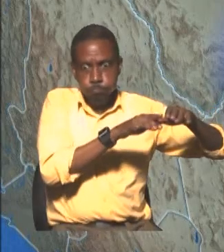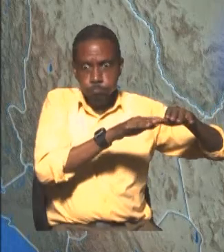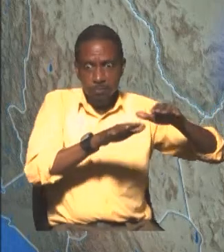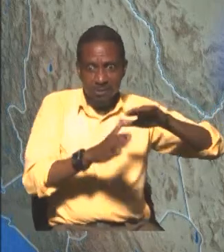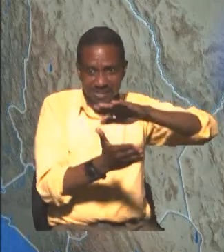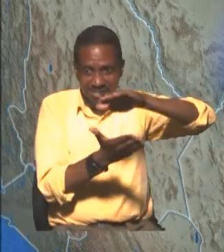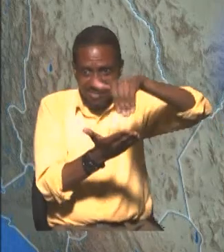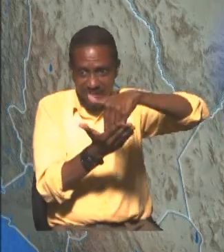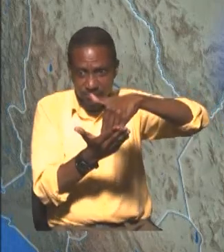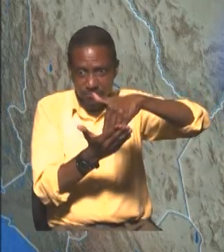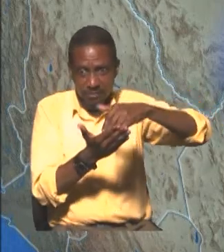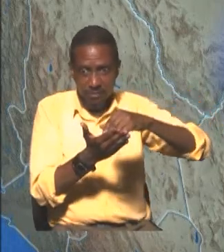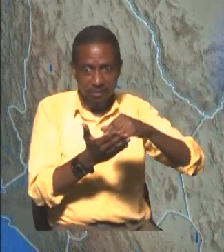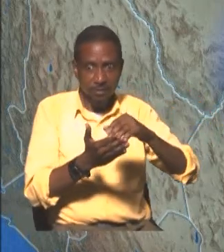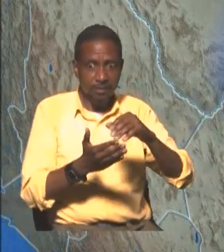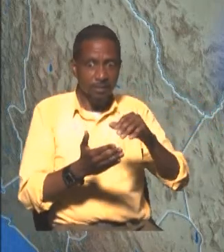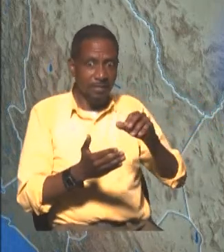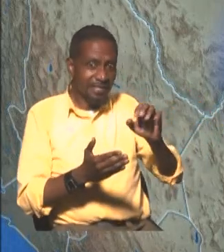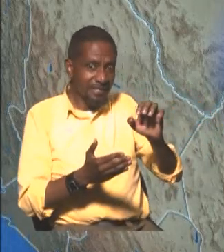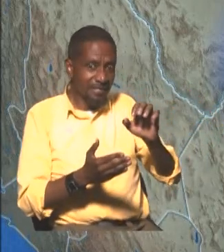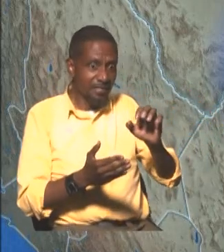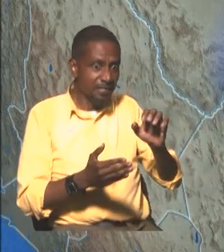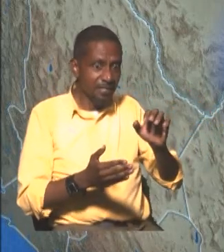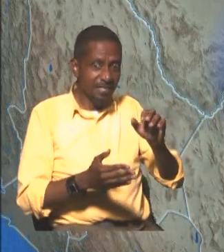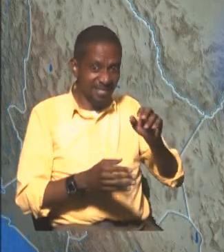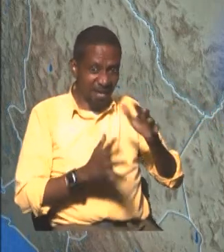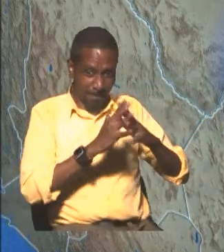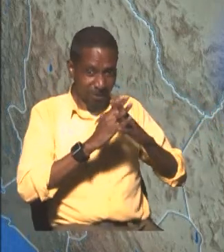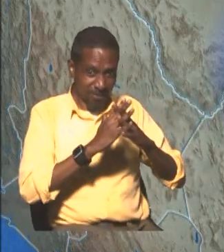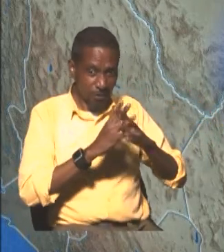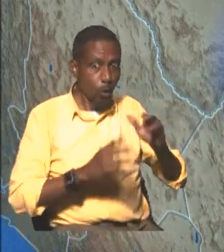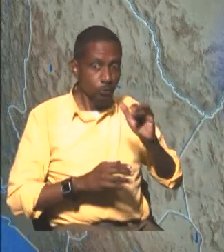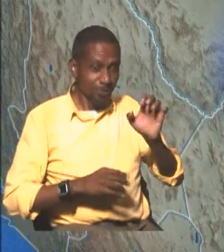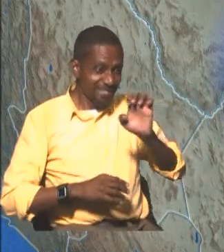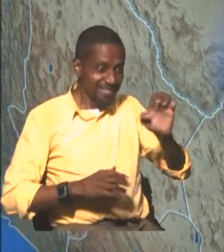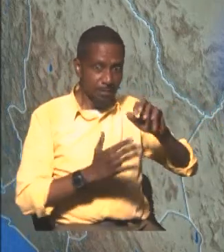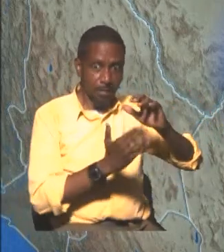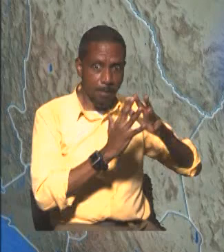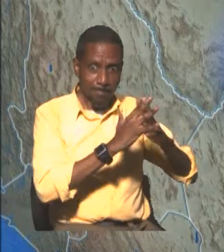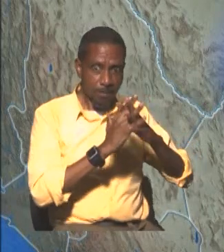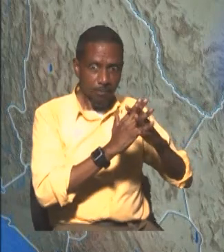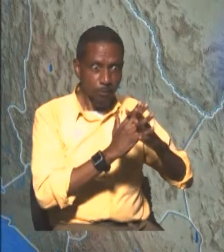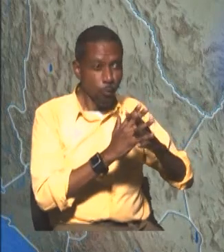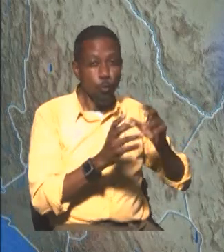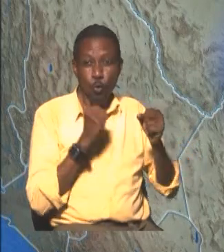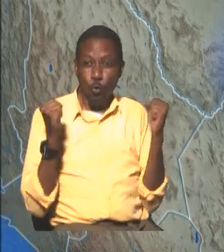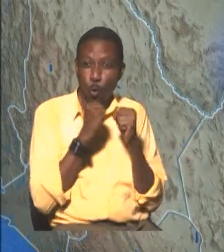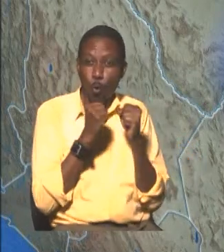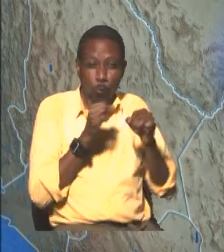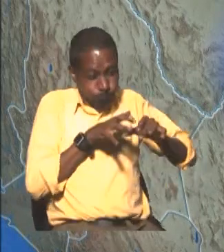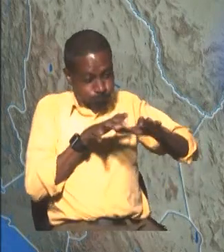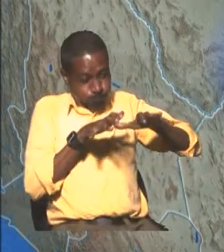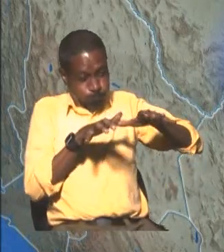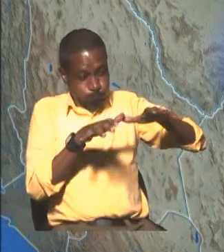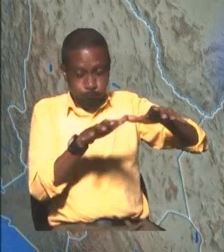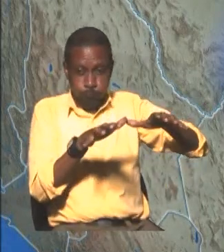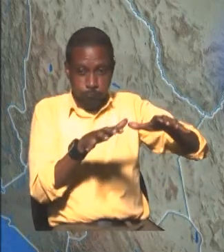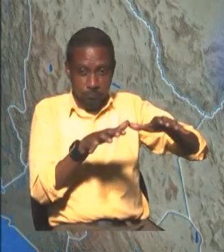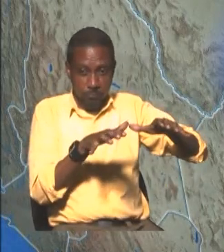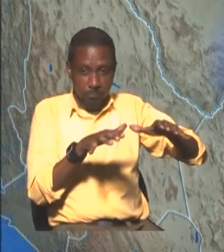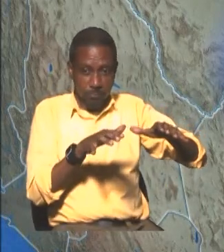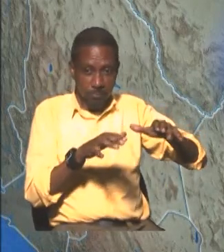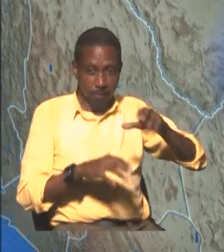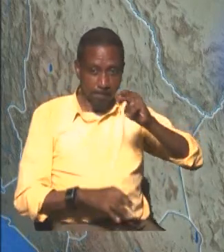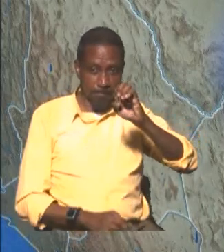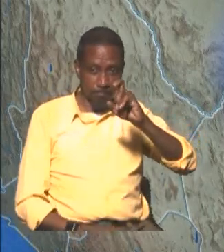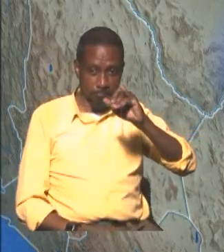and eastern parts of the United States, creating a long, extensive cold front running from the Gulf of Mexico and